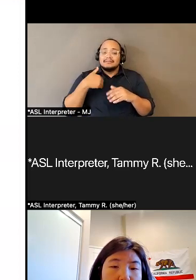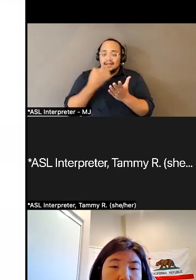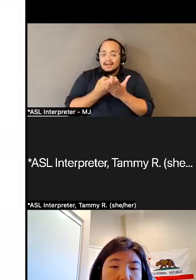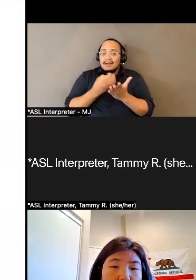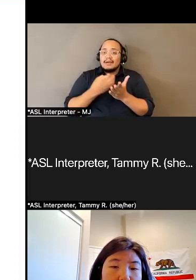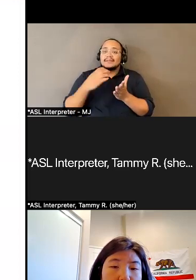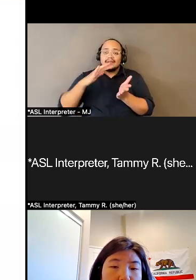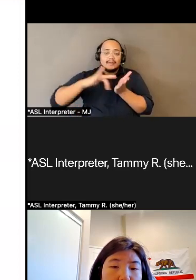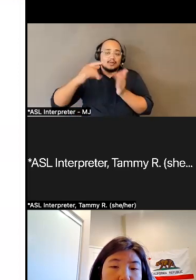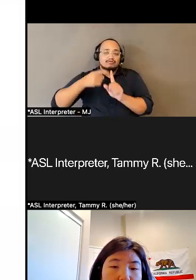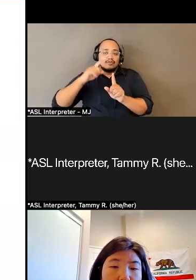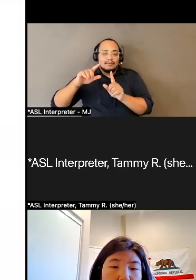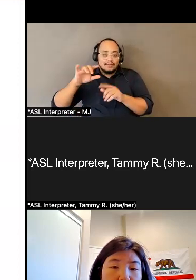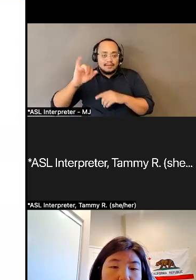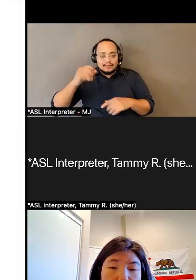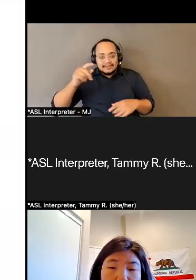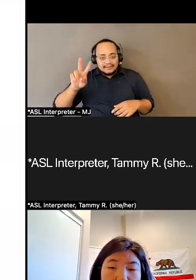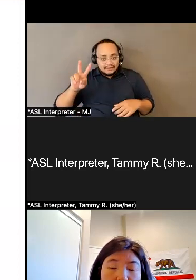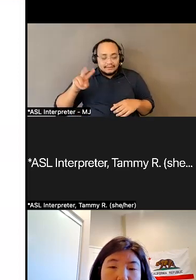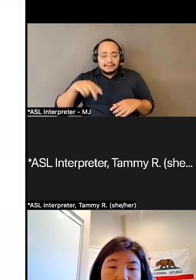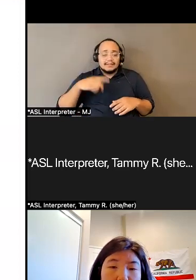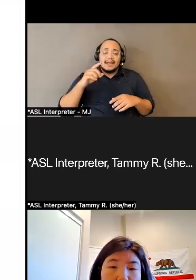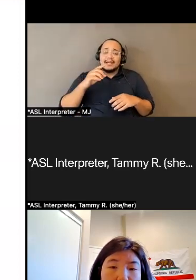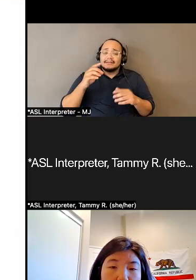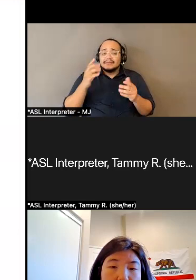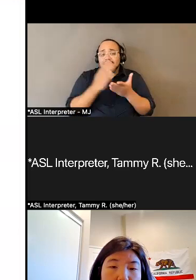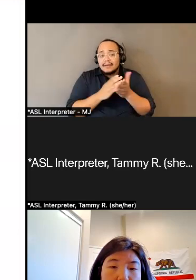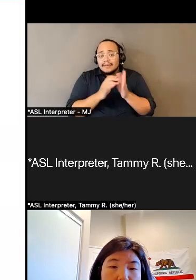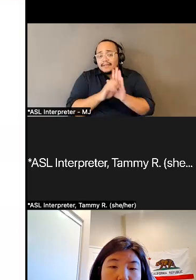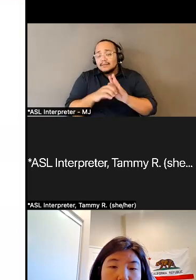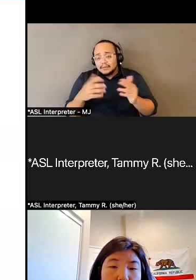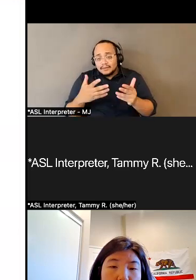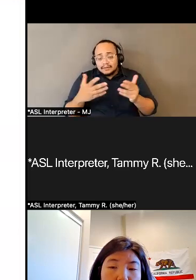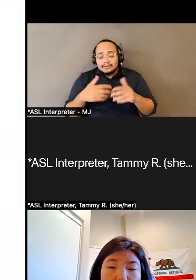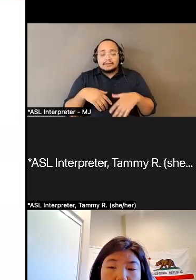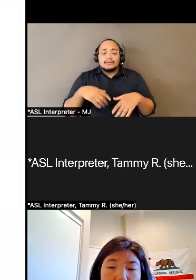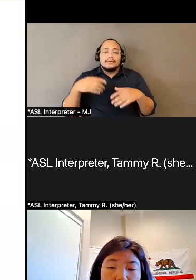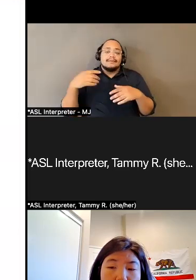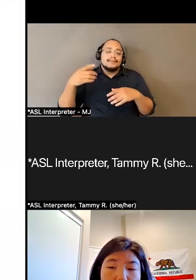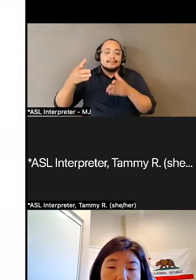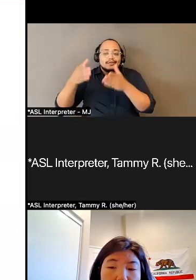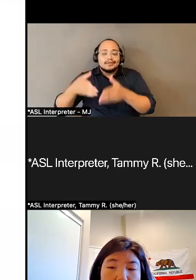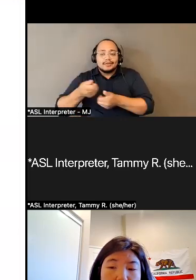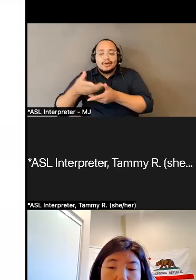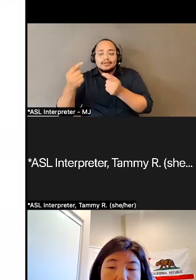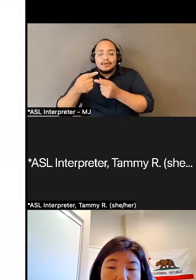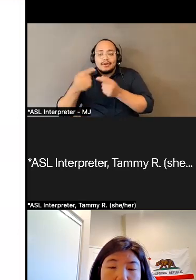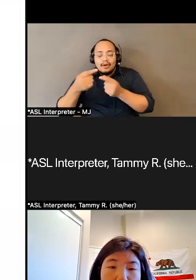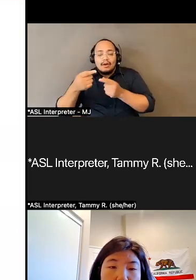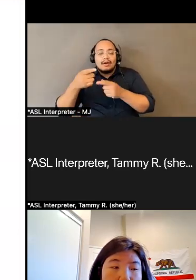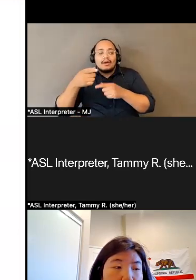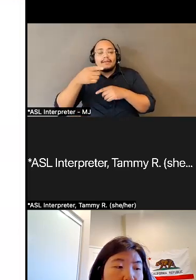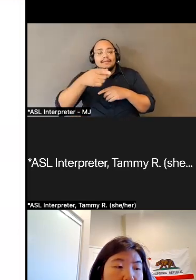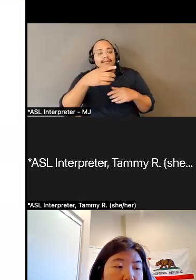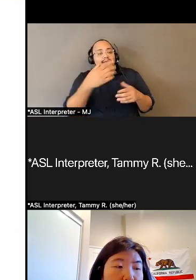which encompasses a lot of different things, but some examples are like a harm doer incurring debt in a survivor's name without